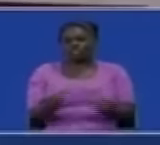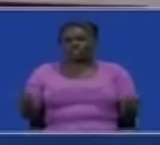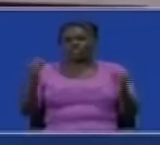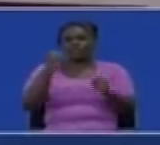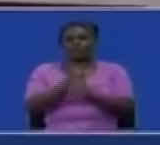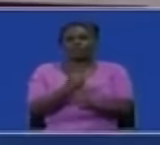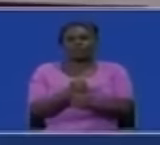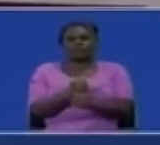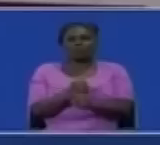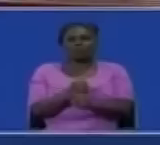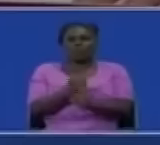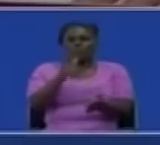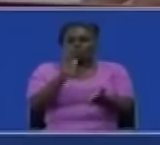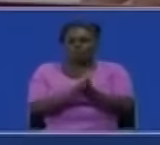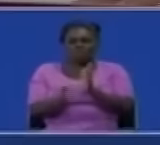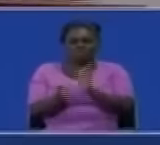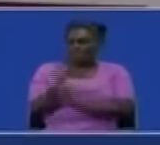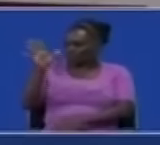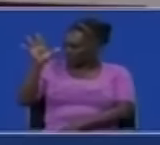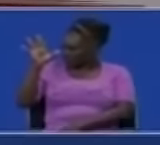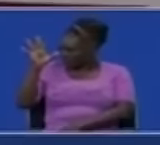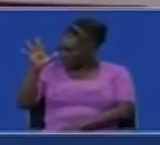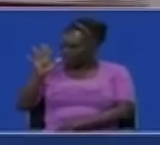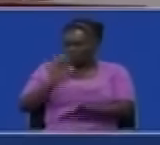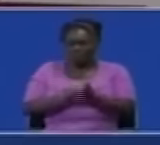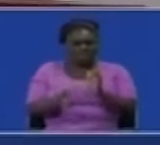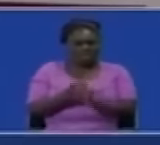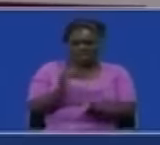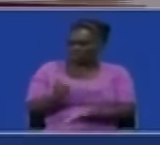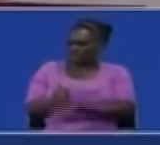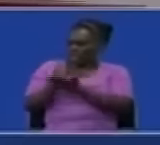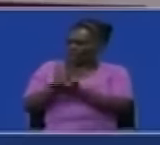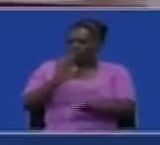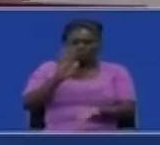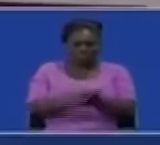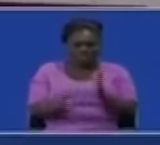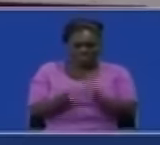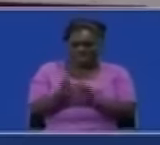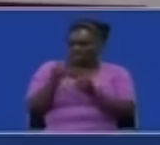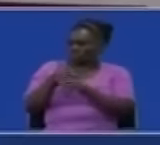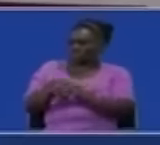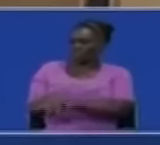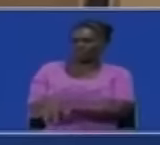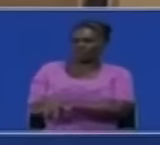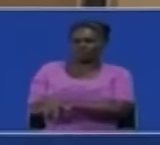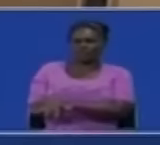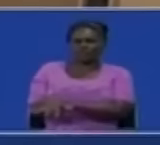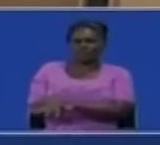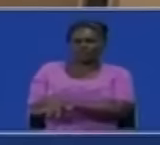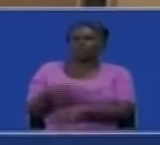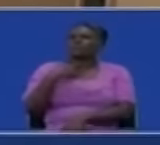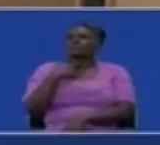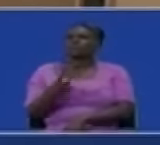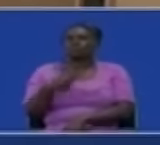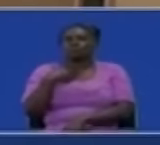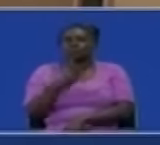they scored. Without leakage, without any help, without manipulation and massaging of the figures. Trade Unions Congress